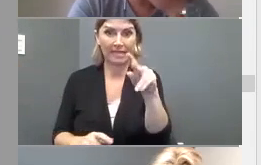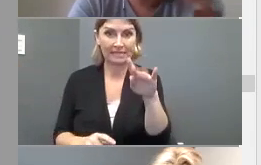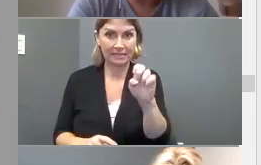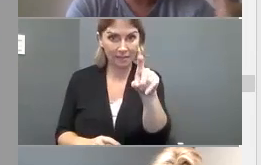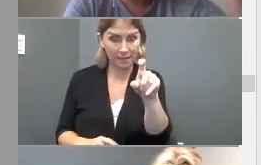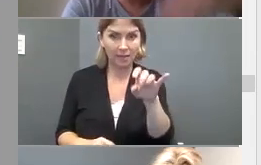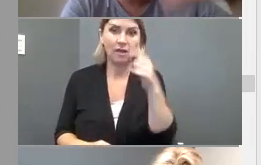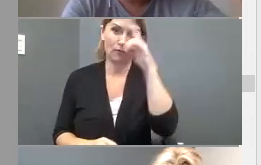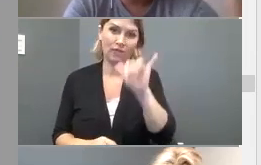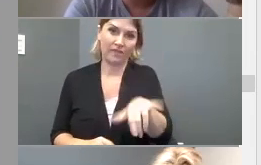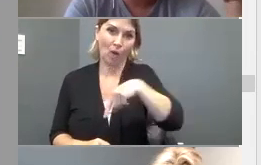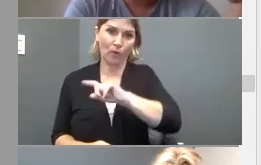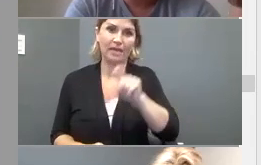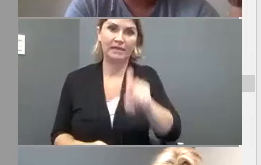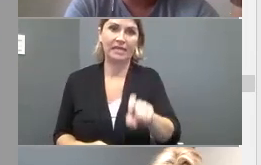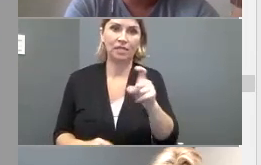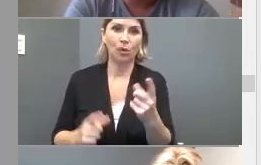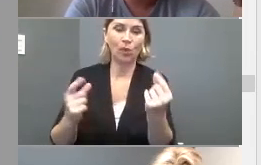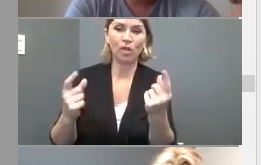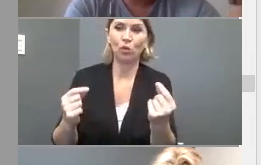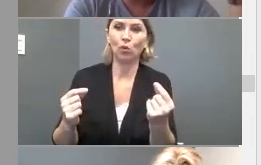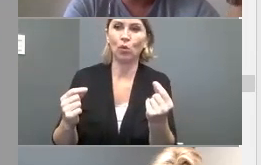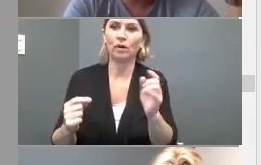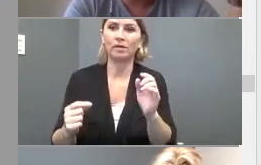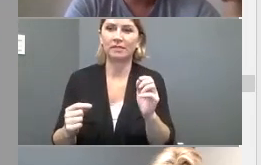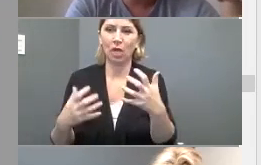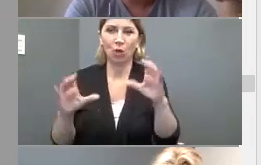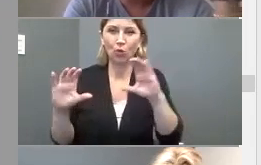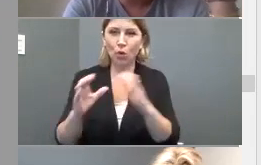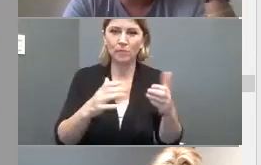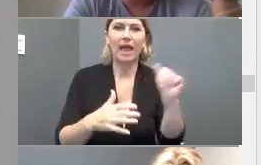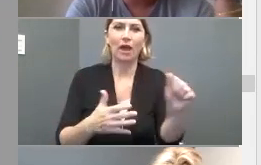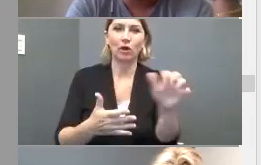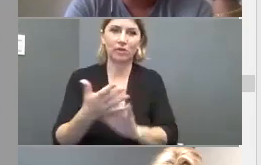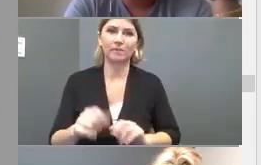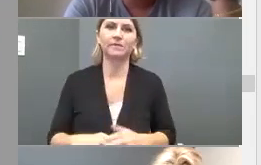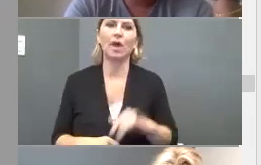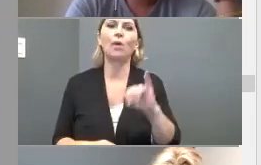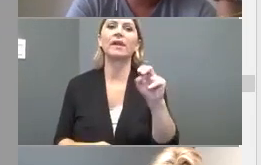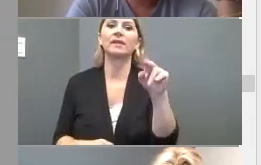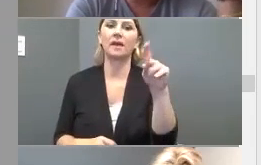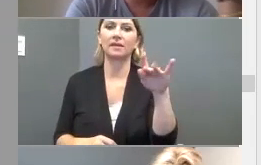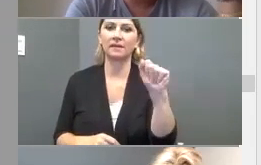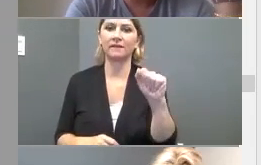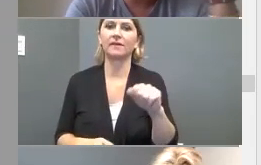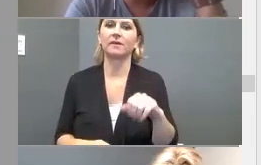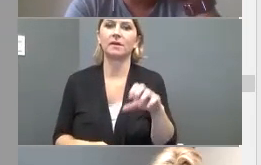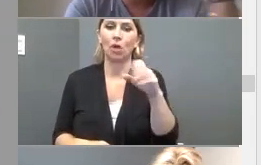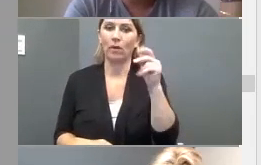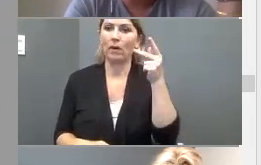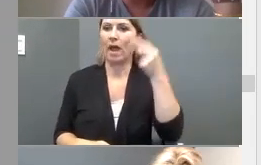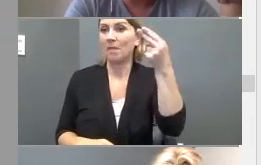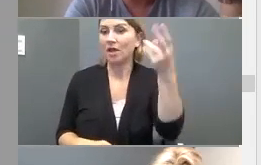we need to do an inductive hypothesis. The first would be figure out if the base case works. Then assume that